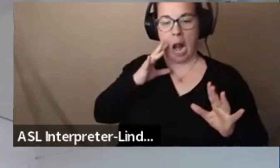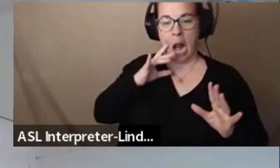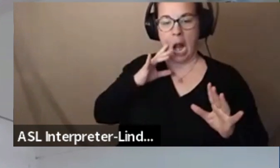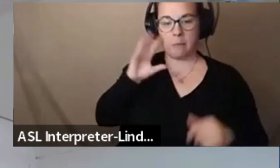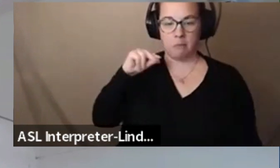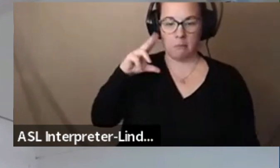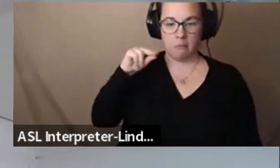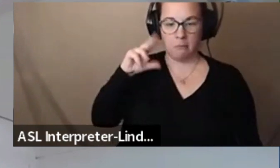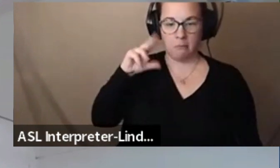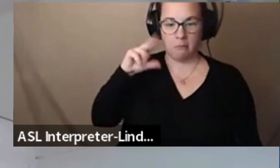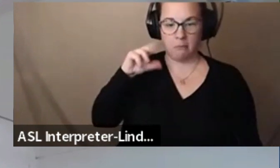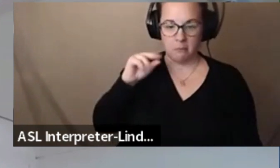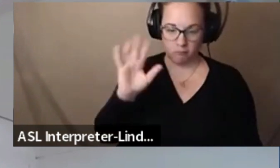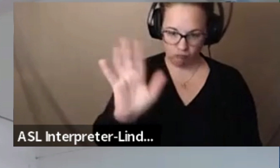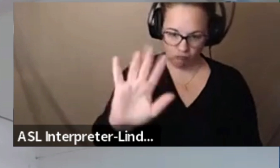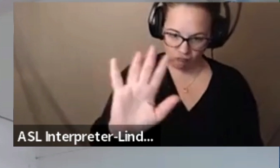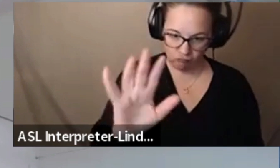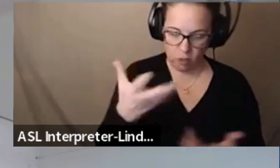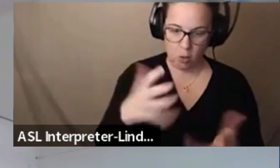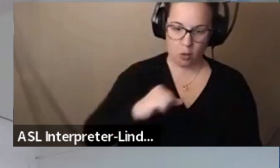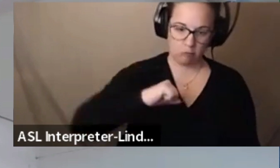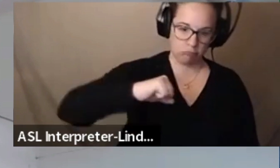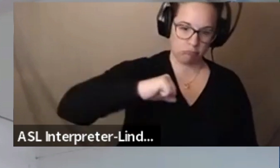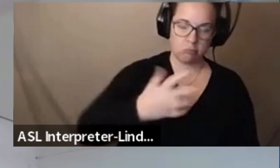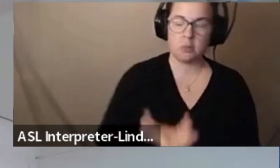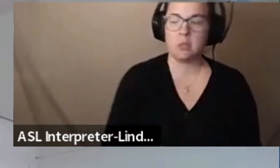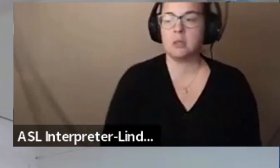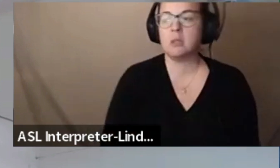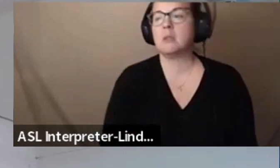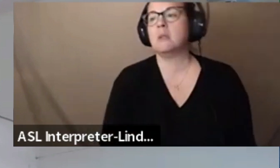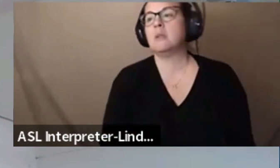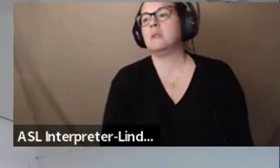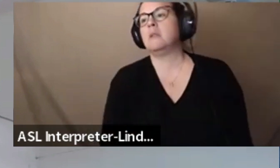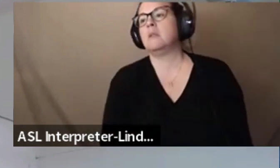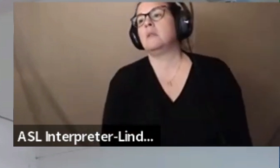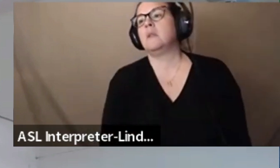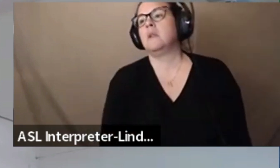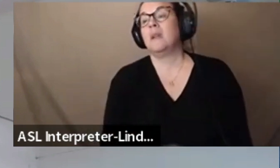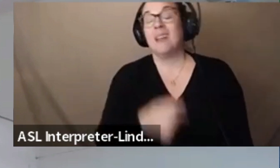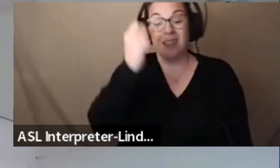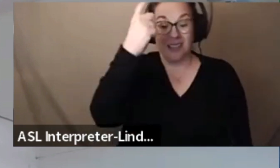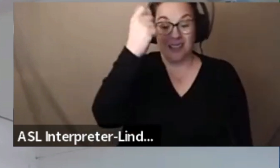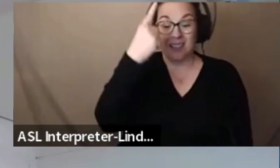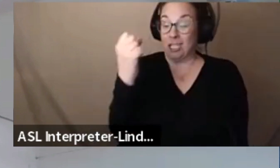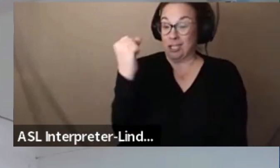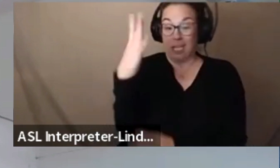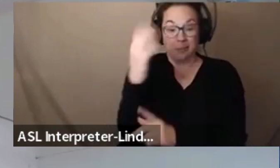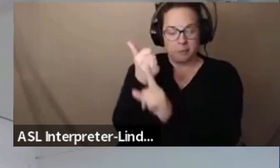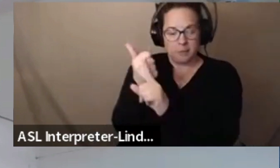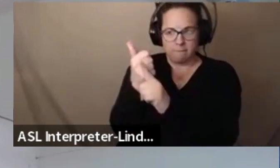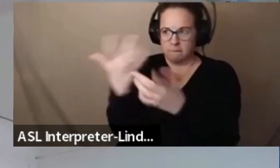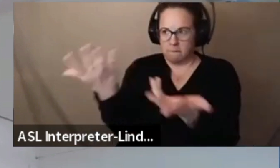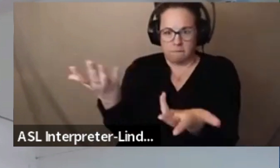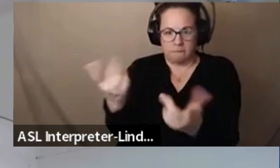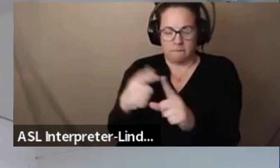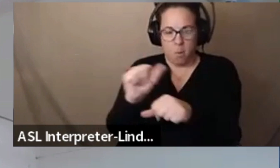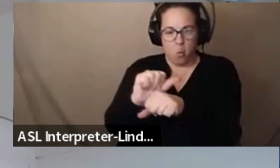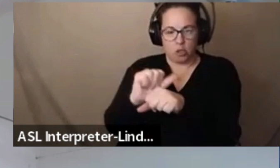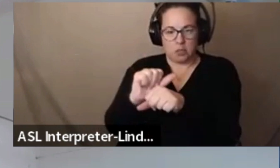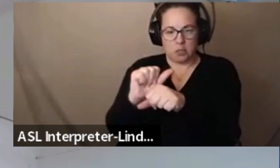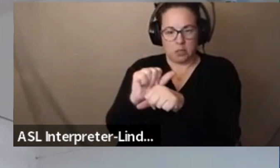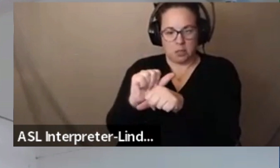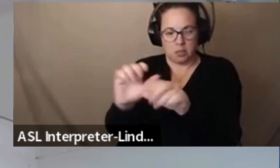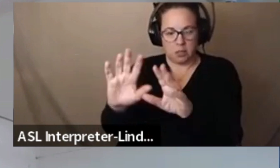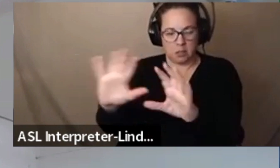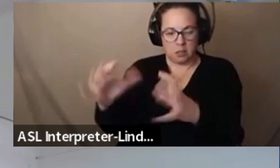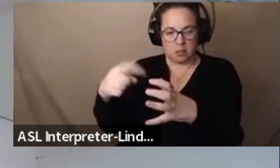importantly, I wanted to push back against the assumption as also that Shakespeare, as a working class person, didn't have the